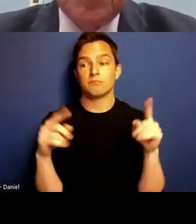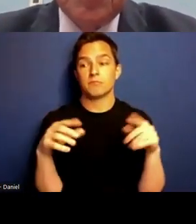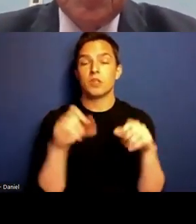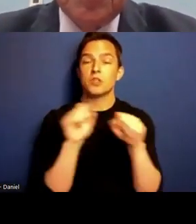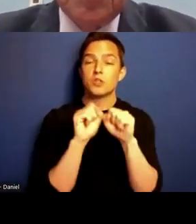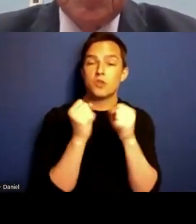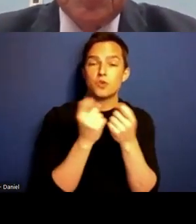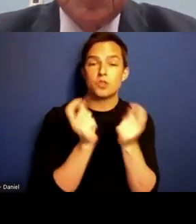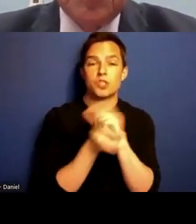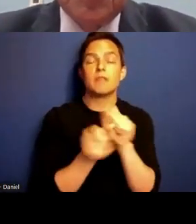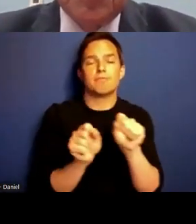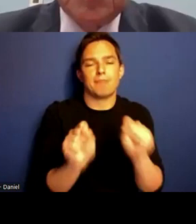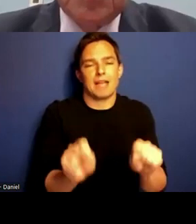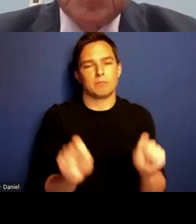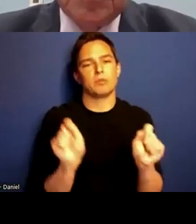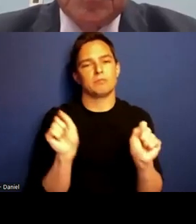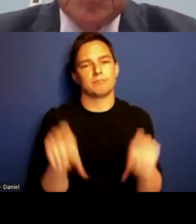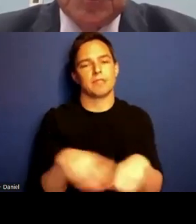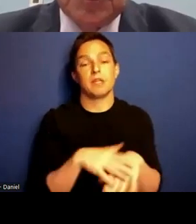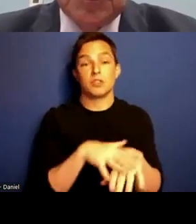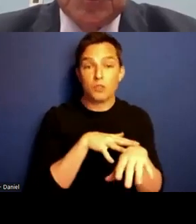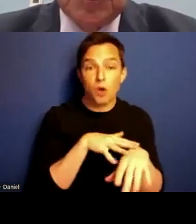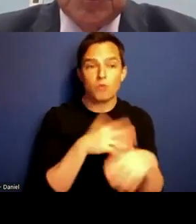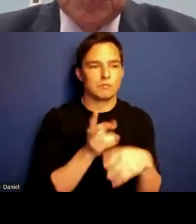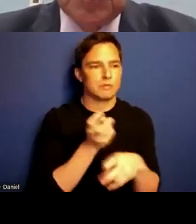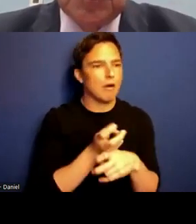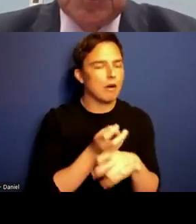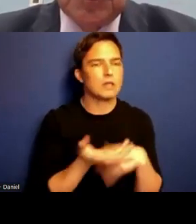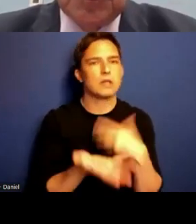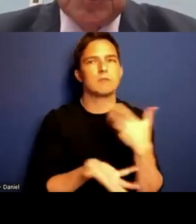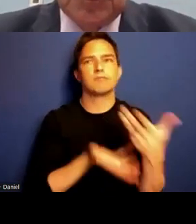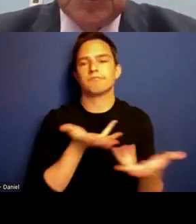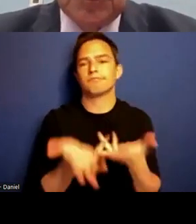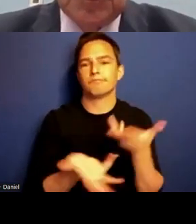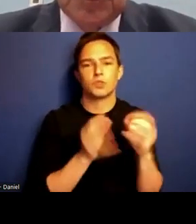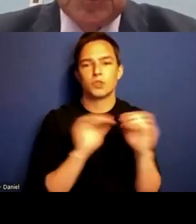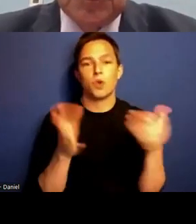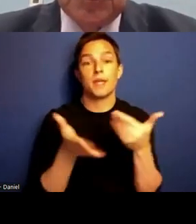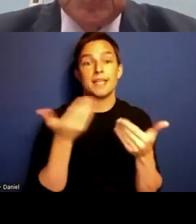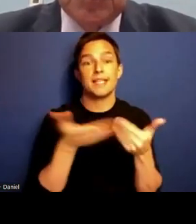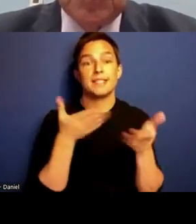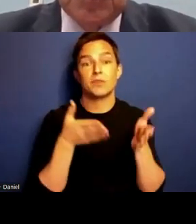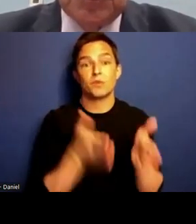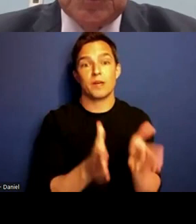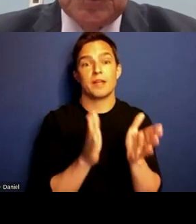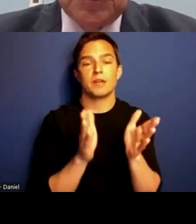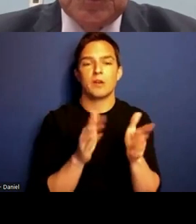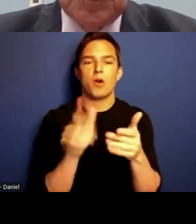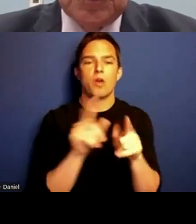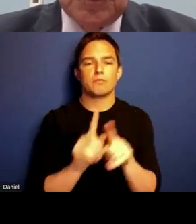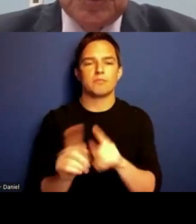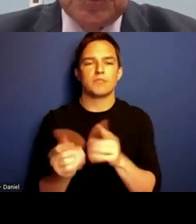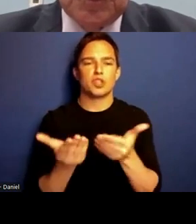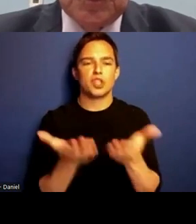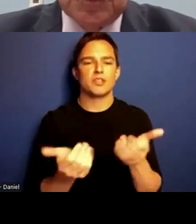change is possible. It is slow, it's hard, there's no easy formula. All of the kinds of suggestions